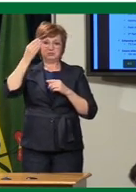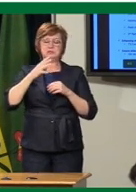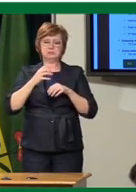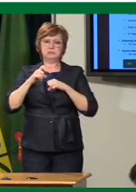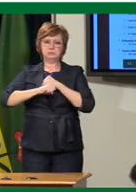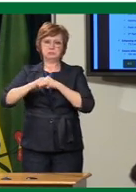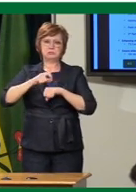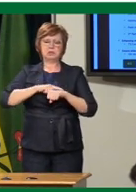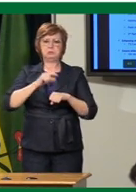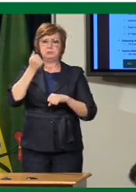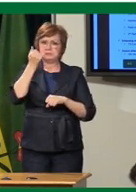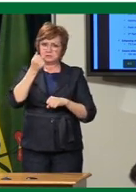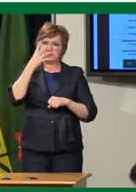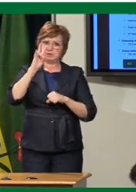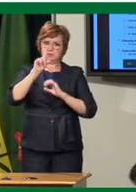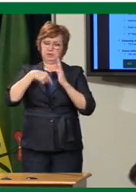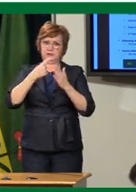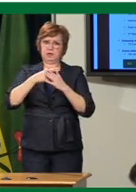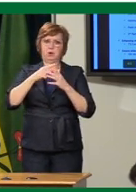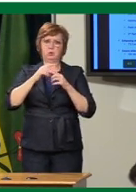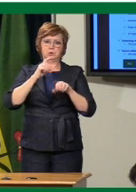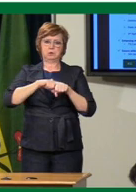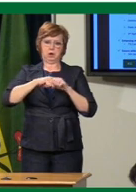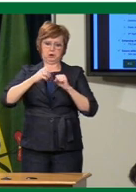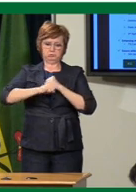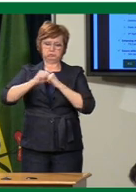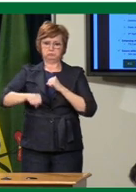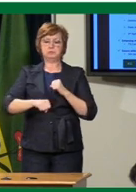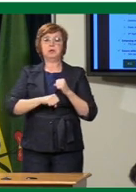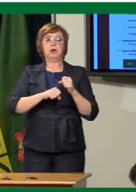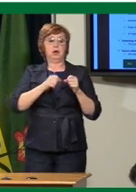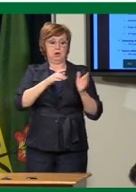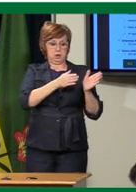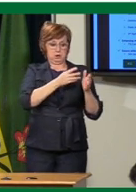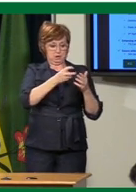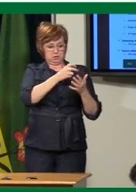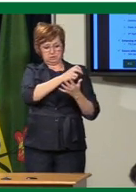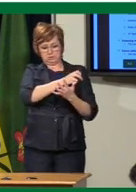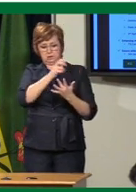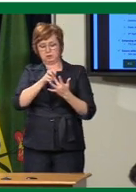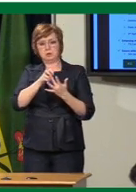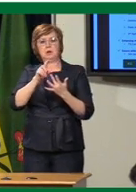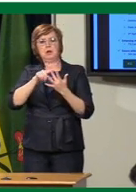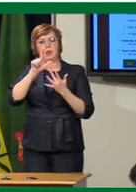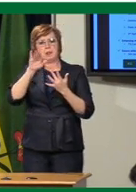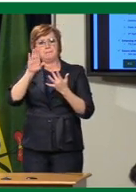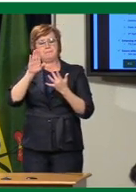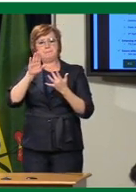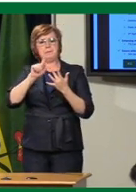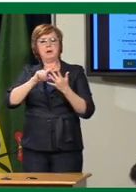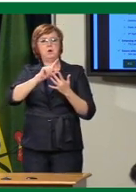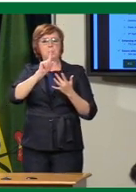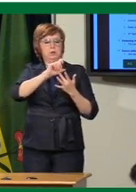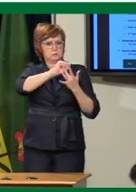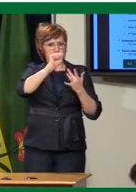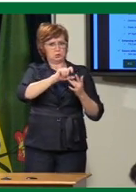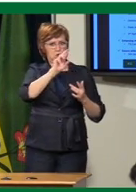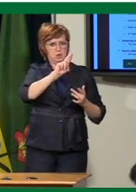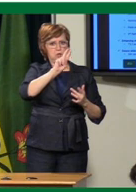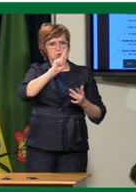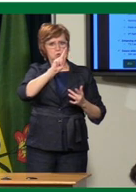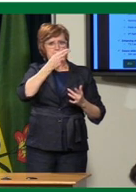lab, typically at RUH or at the provincial lab in Regina, we